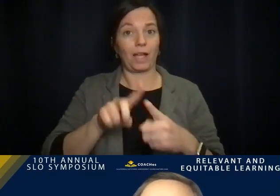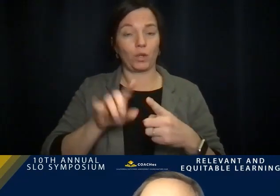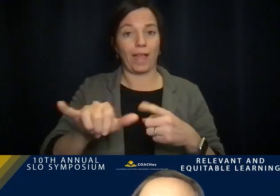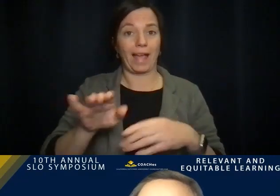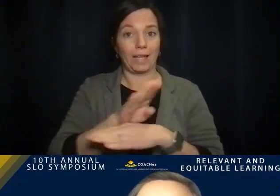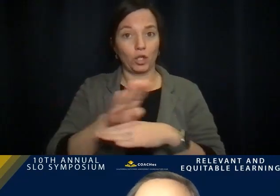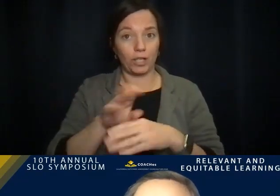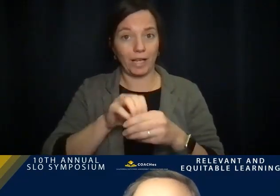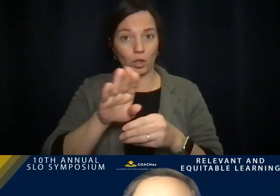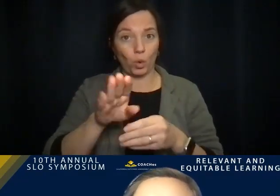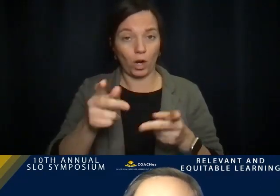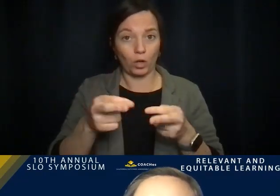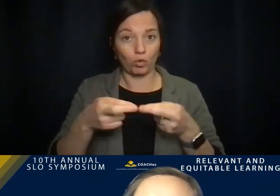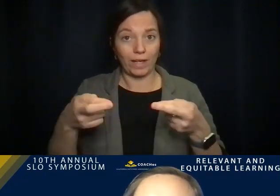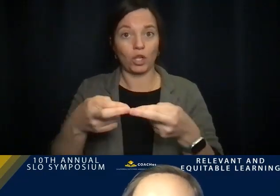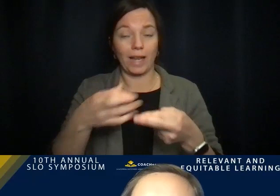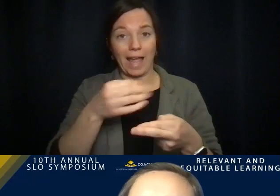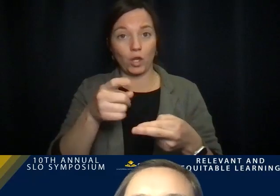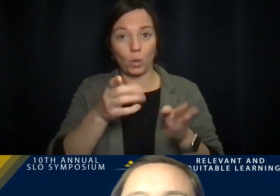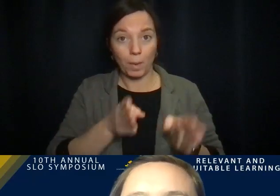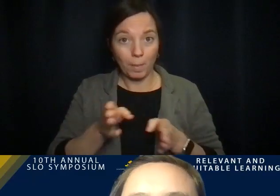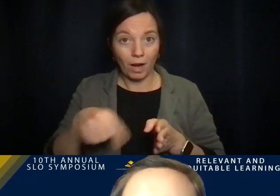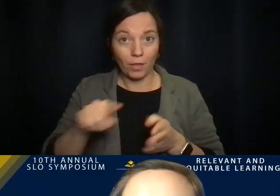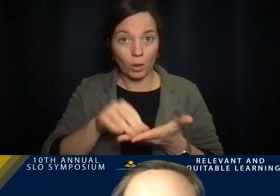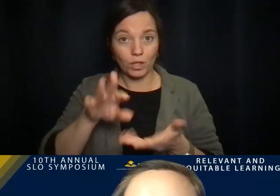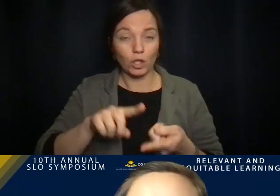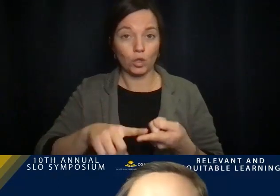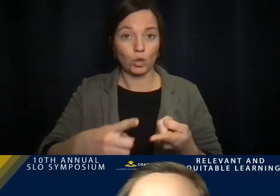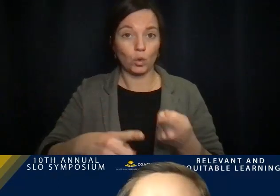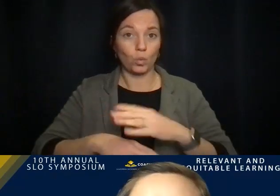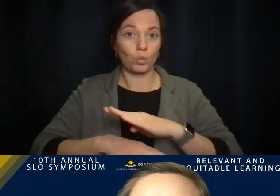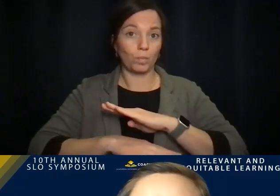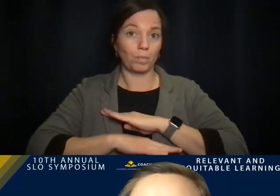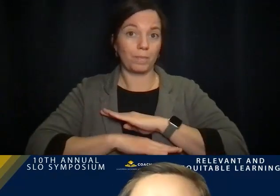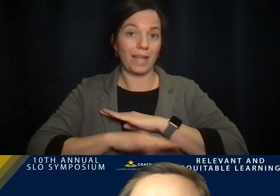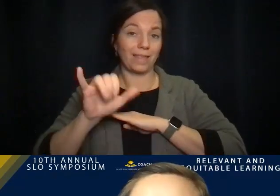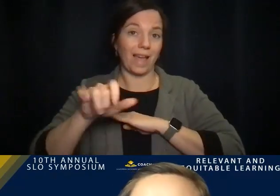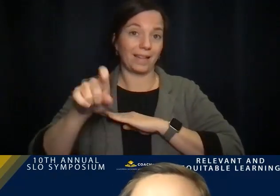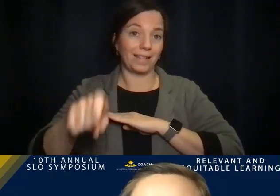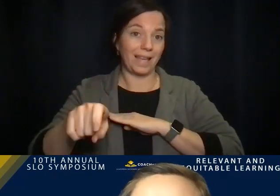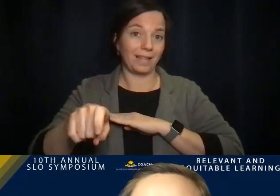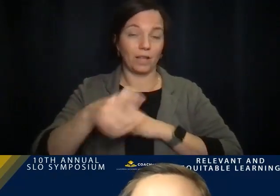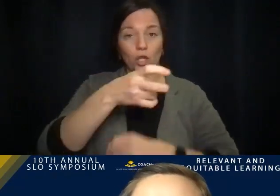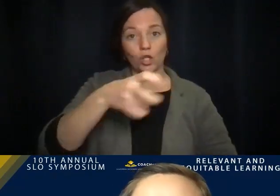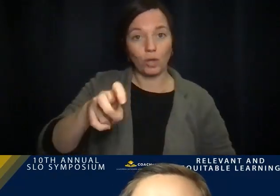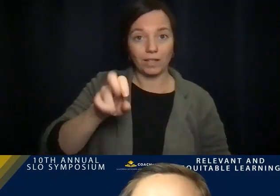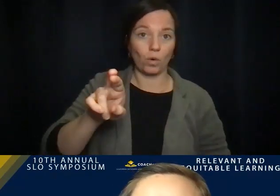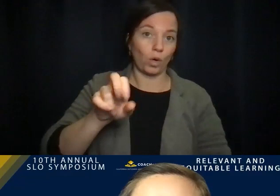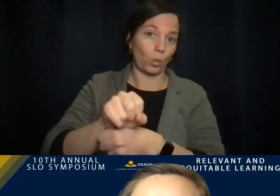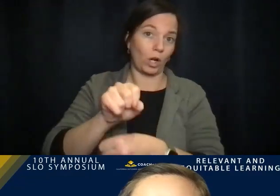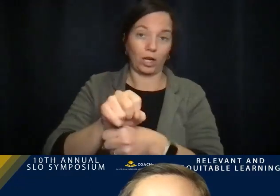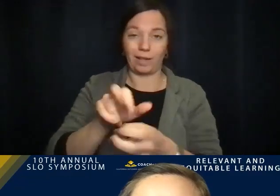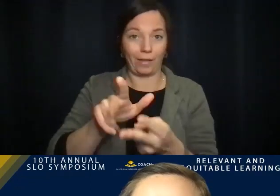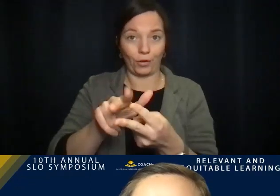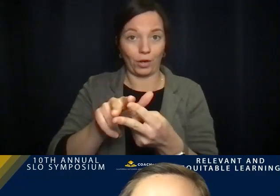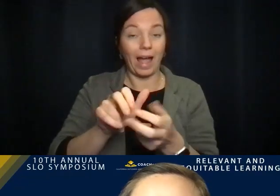region, and you're preparing your students to meet those needs, whether it's transfer or work related. How you